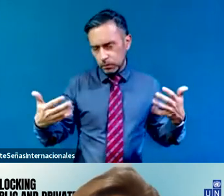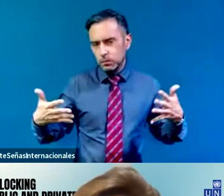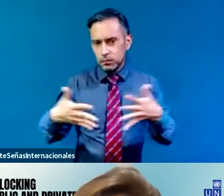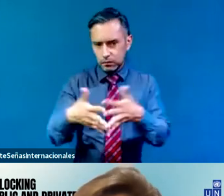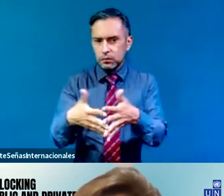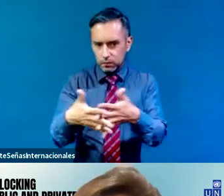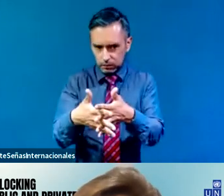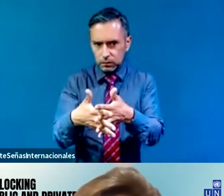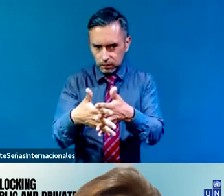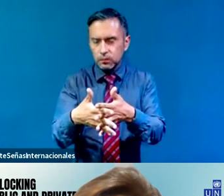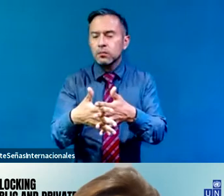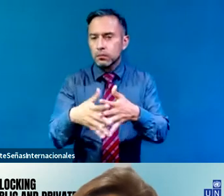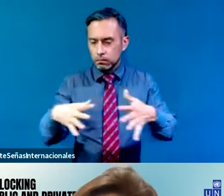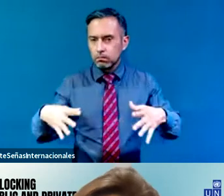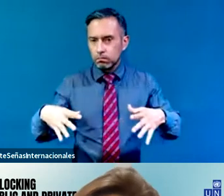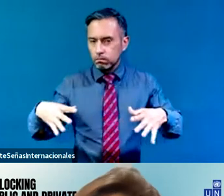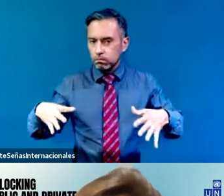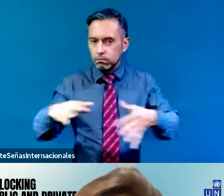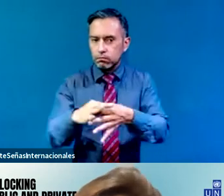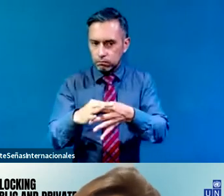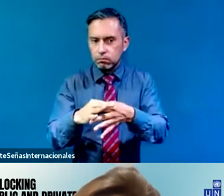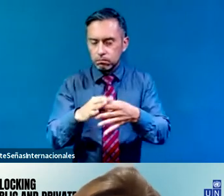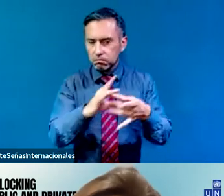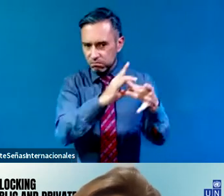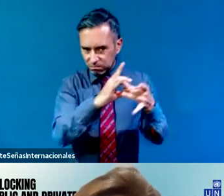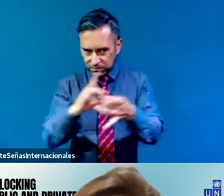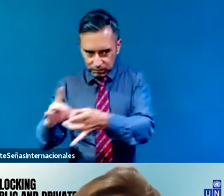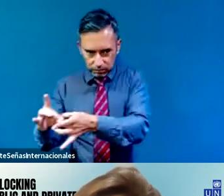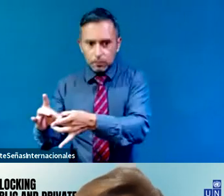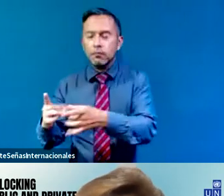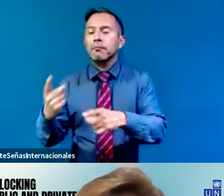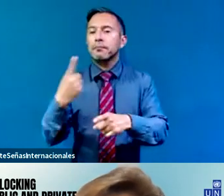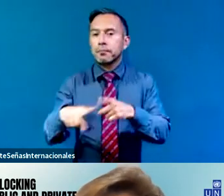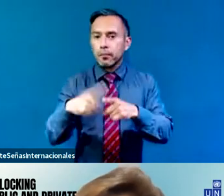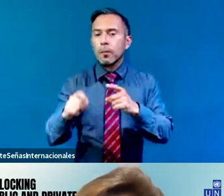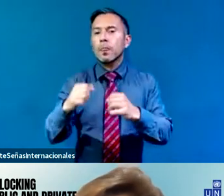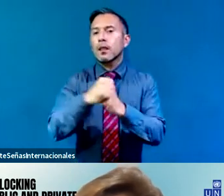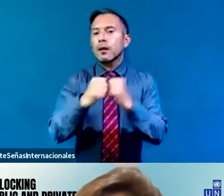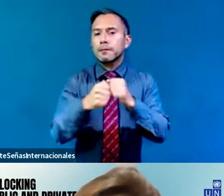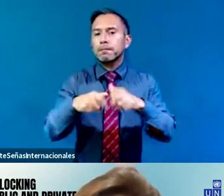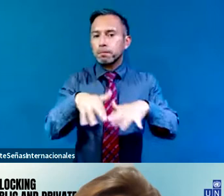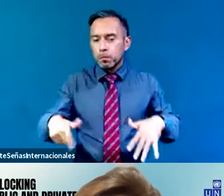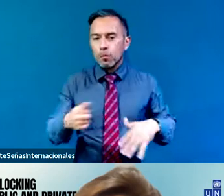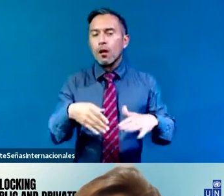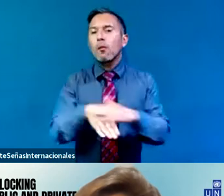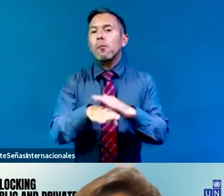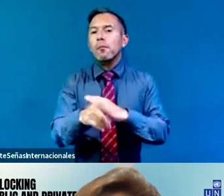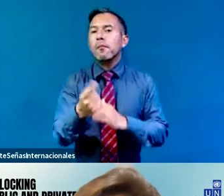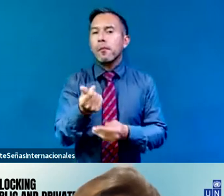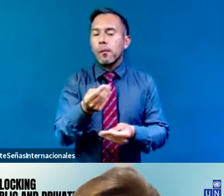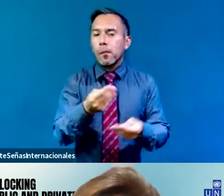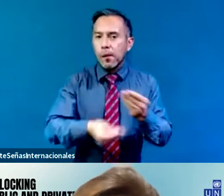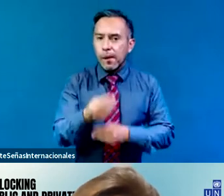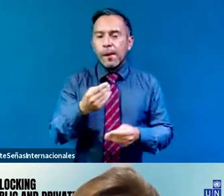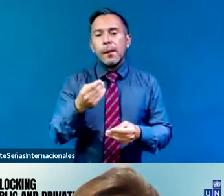and policy architecture, including access to finance, technology, assets, education, opportunity,